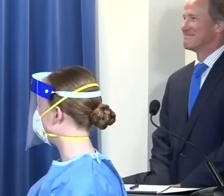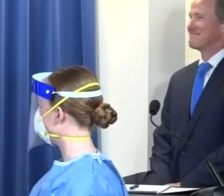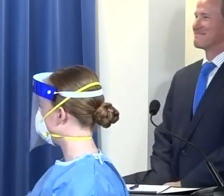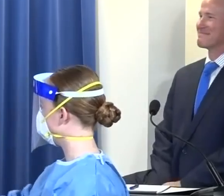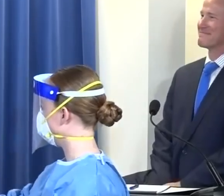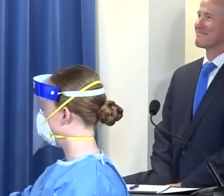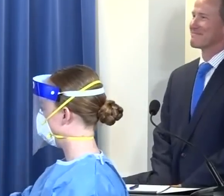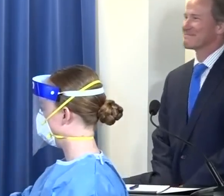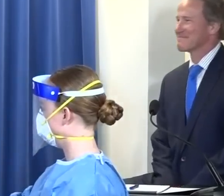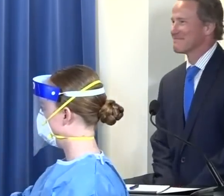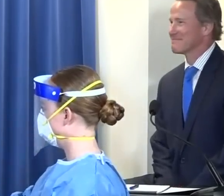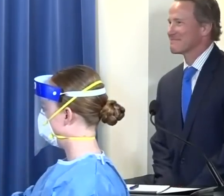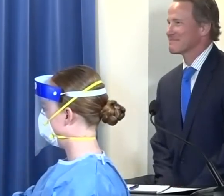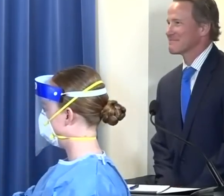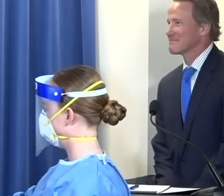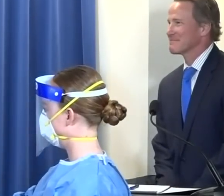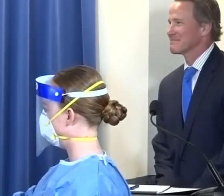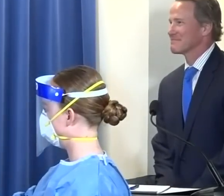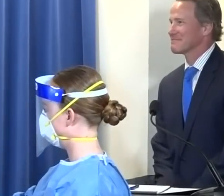Perfect, all done.